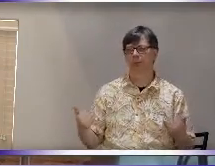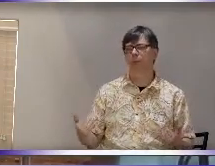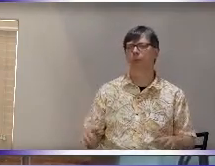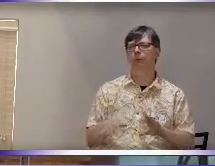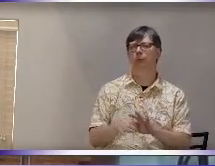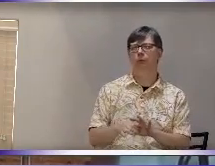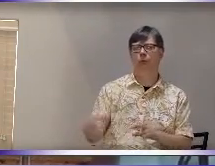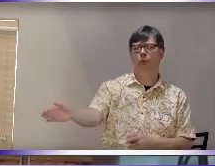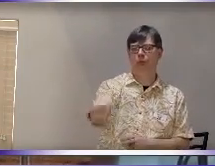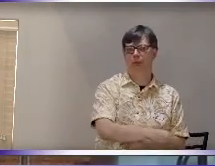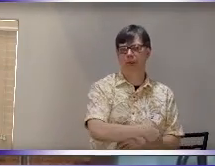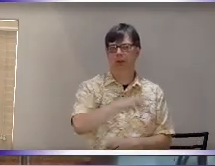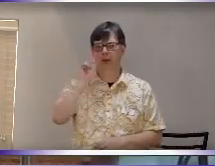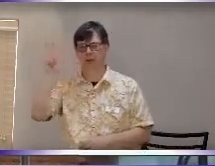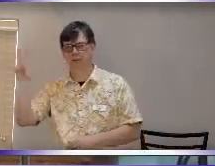we other?